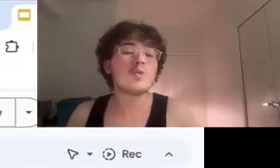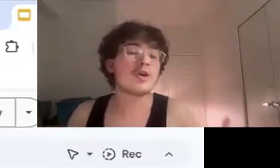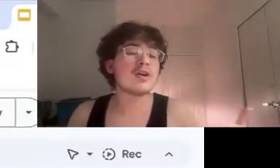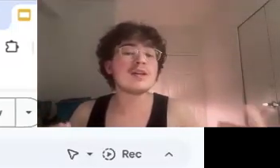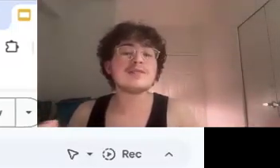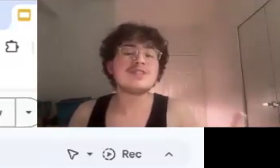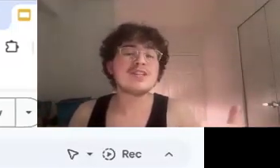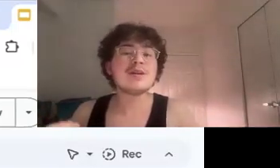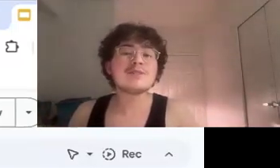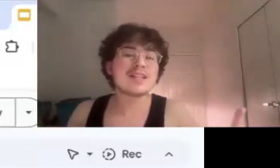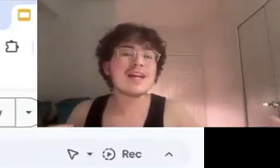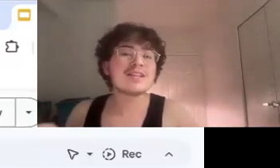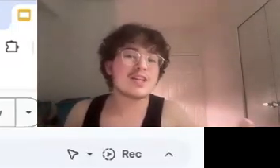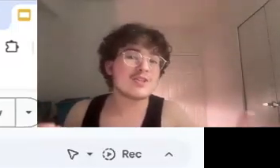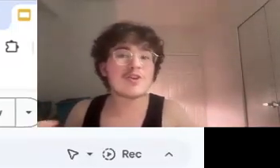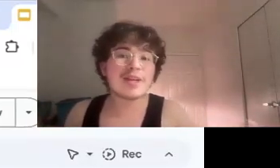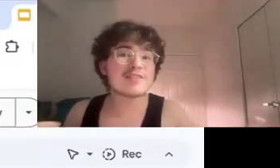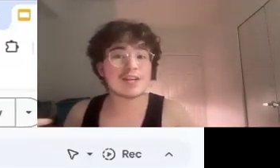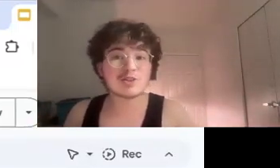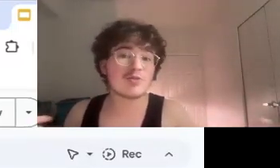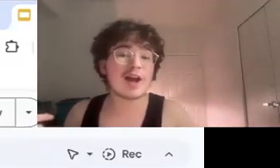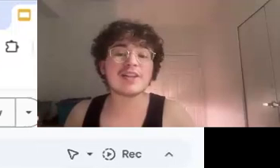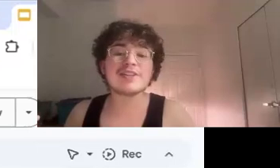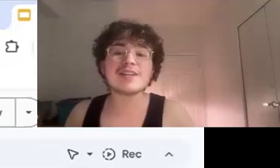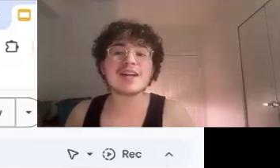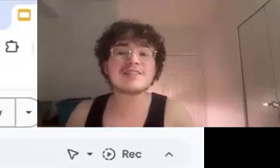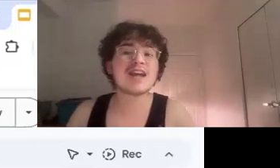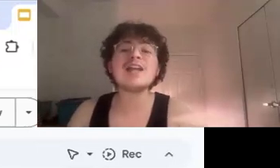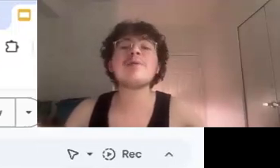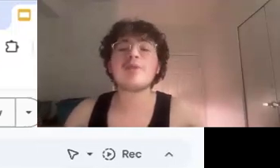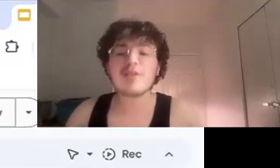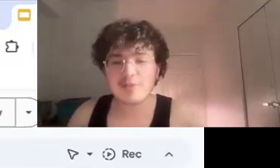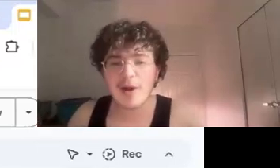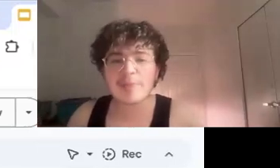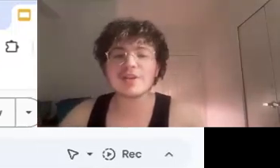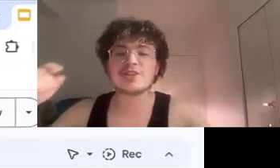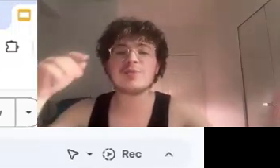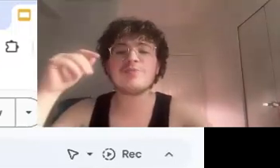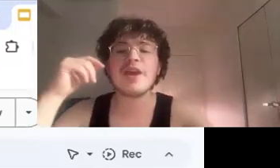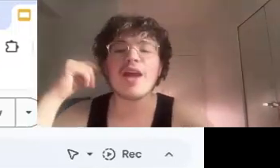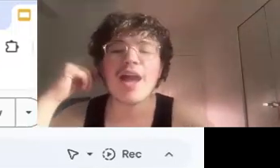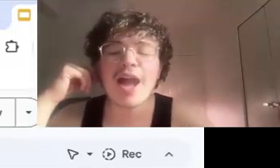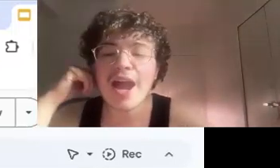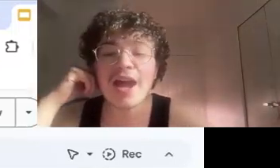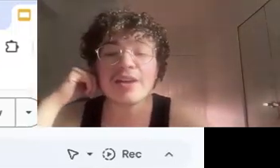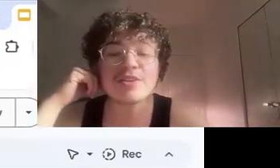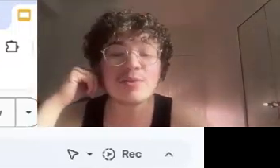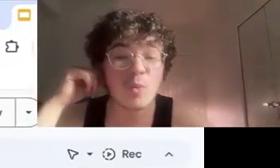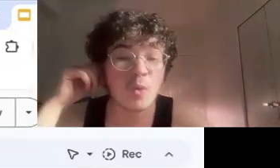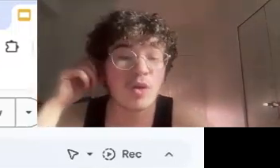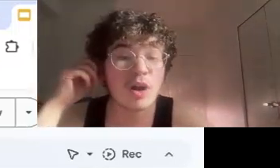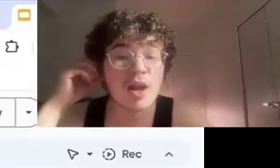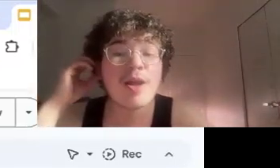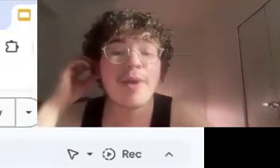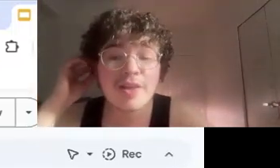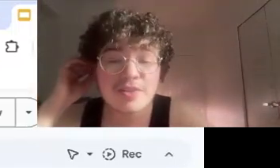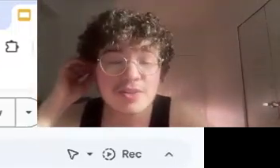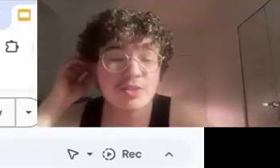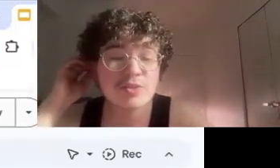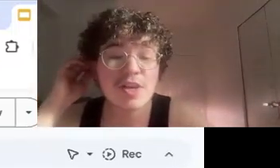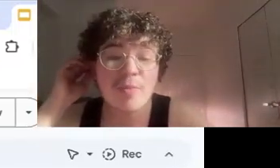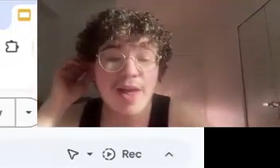summer, which I will eventually put together and what will hopefully become a law review article. But here are a couple of the most interesting